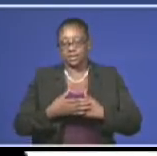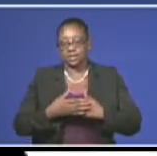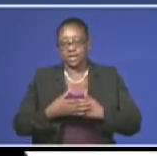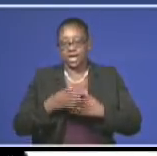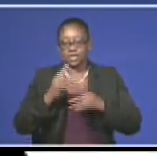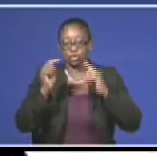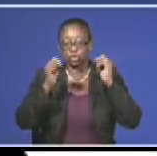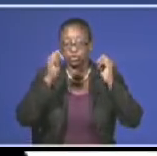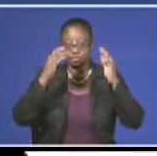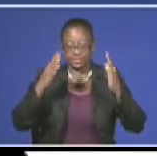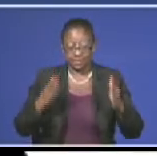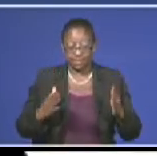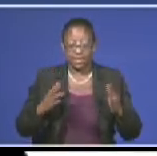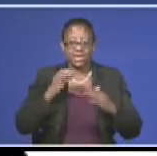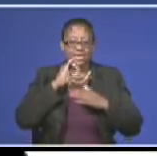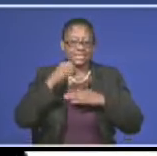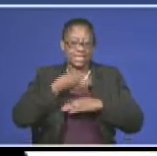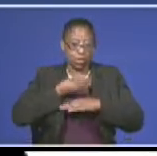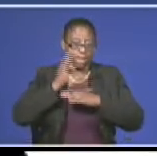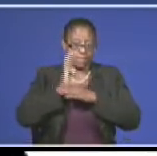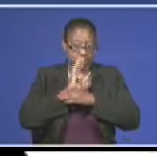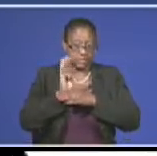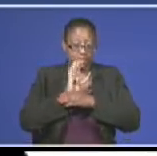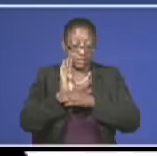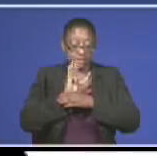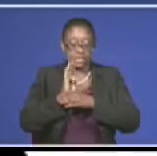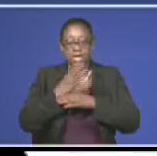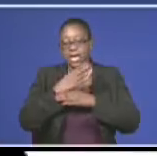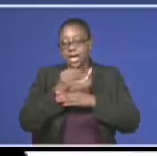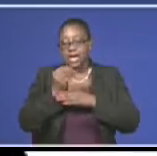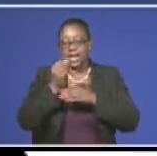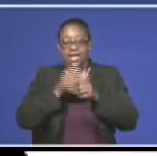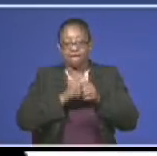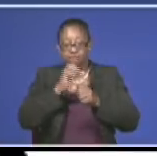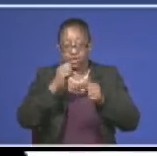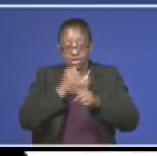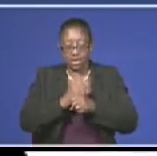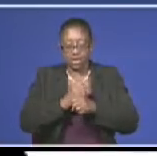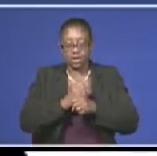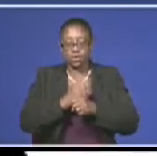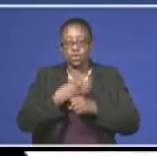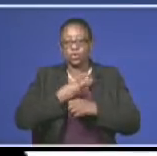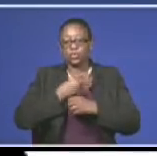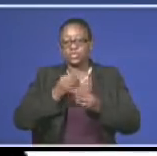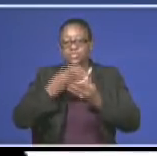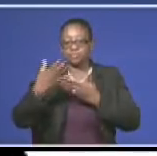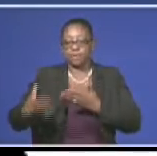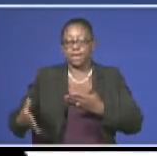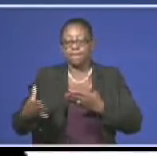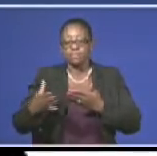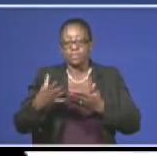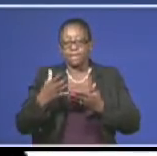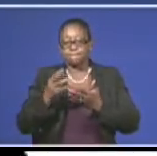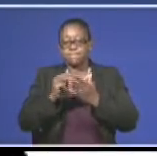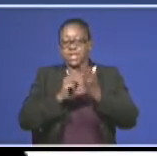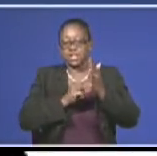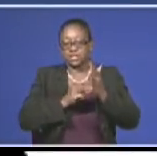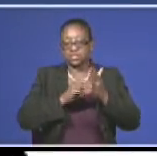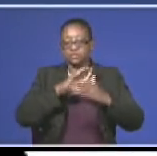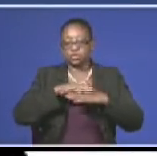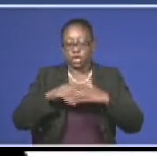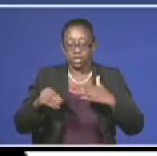Well, tourism is our business in the Bahamas, and each year the Ministry of Tourism spends millions of dollars to promote it, tweak